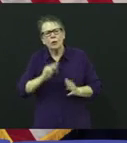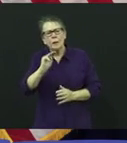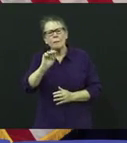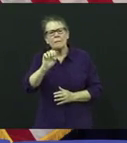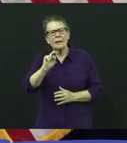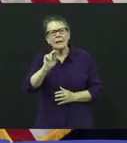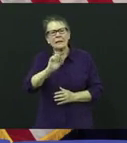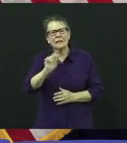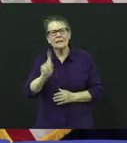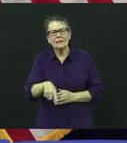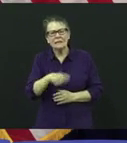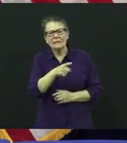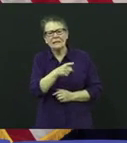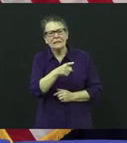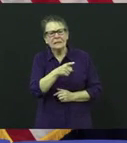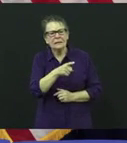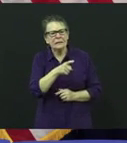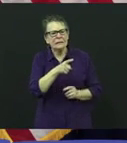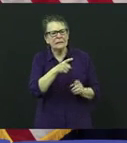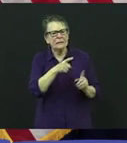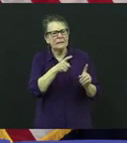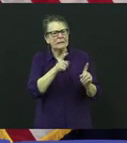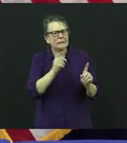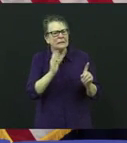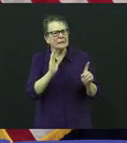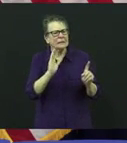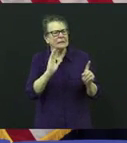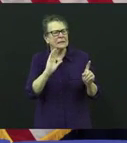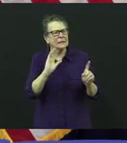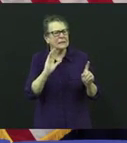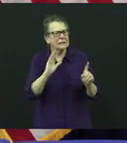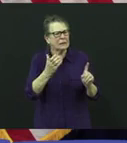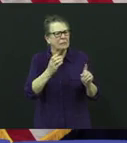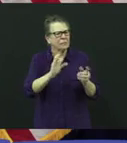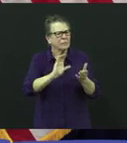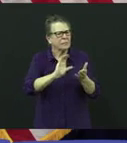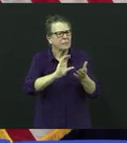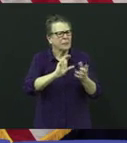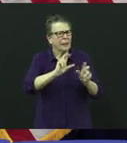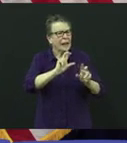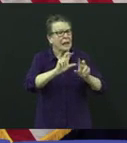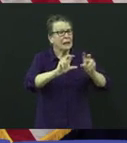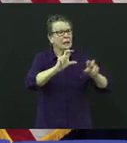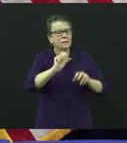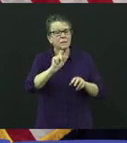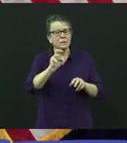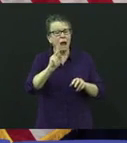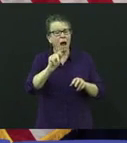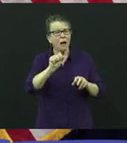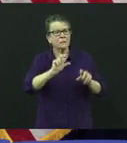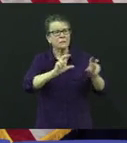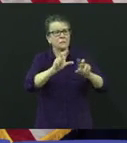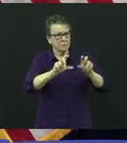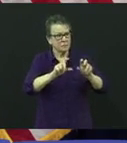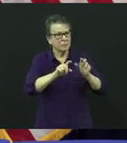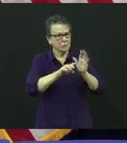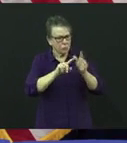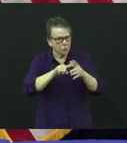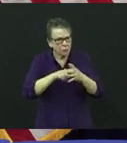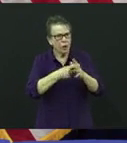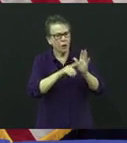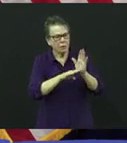the potential for real progress in Washington. And it's too early to say where this turns out and where it ends and where it lands. But